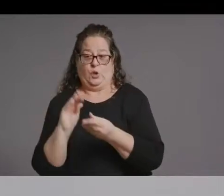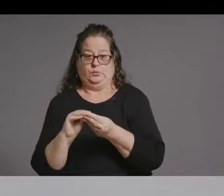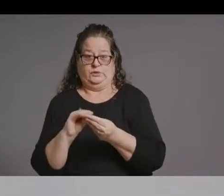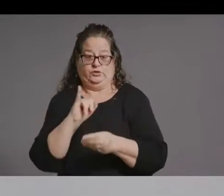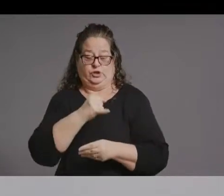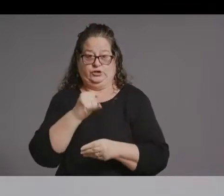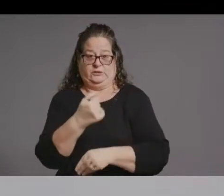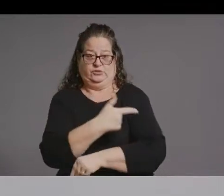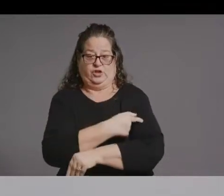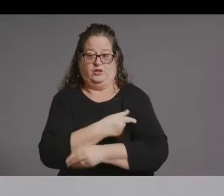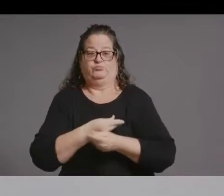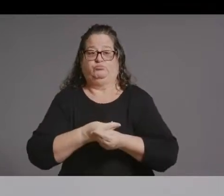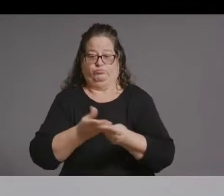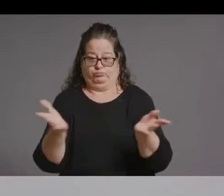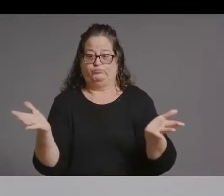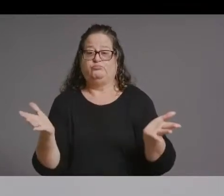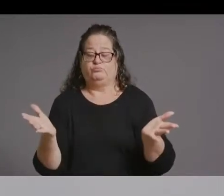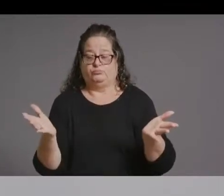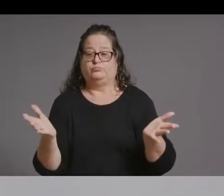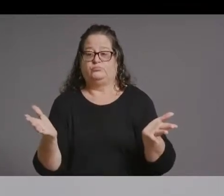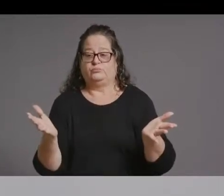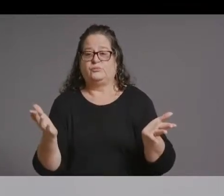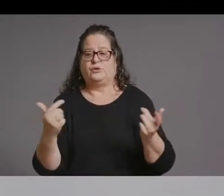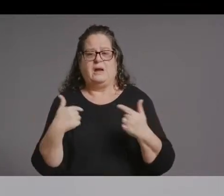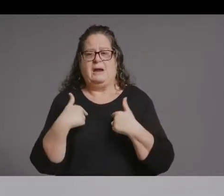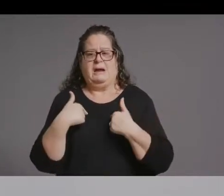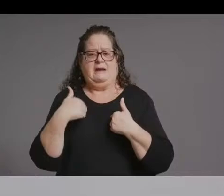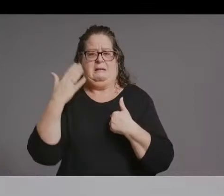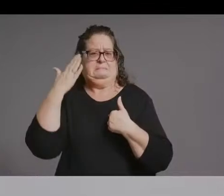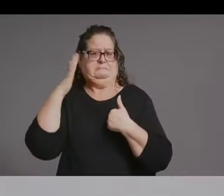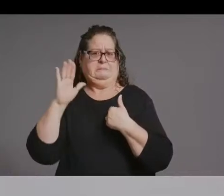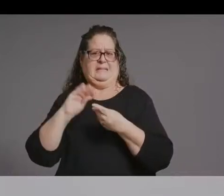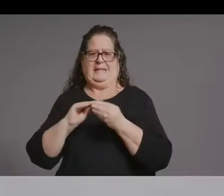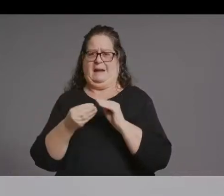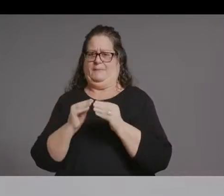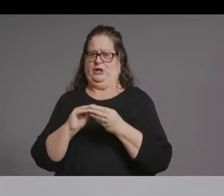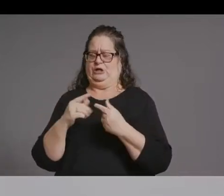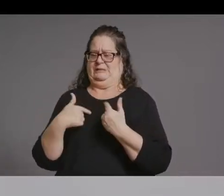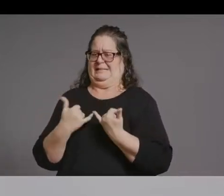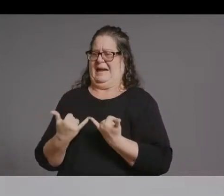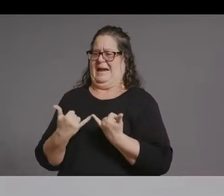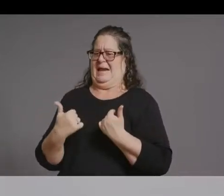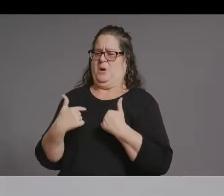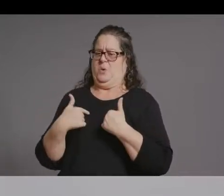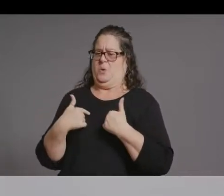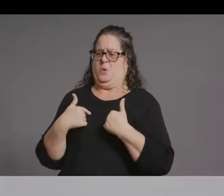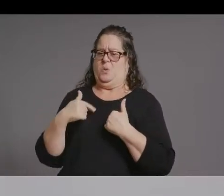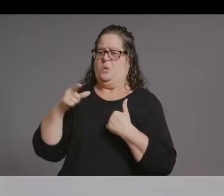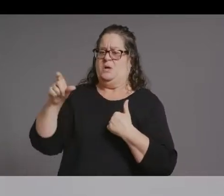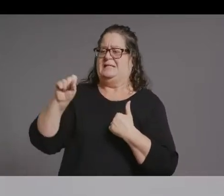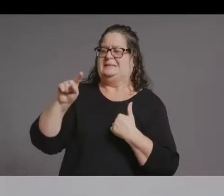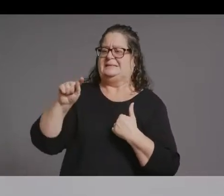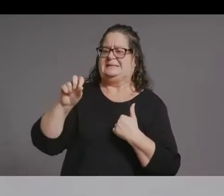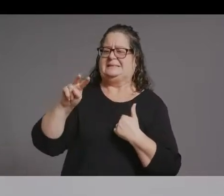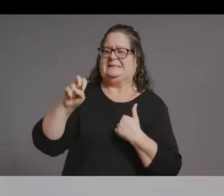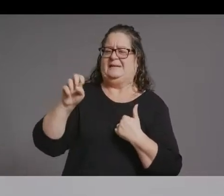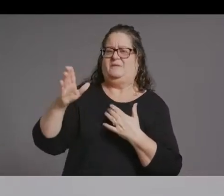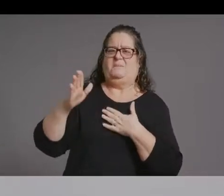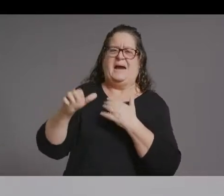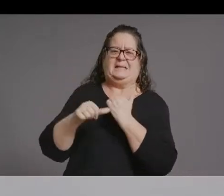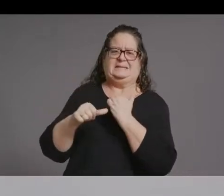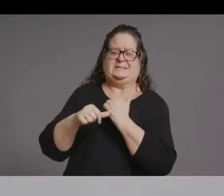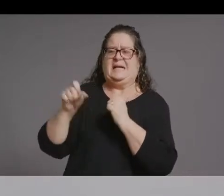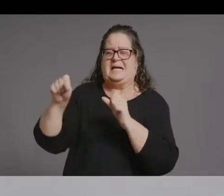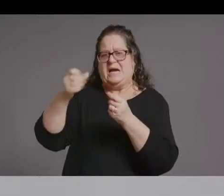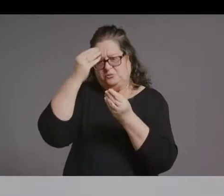top of my head, but Steve can follow up with you and get you those numbers. Thank you. You're welcome.